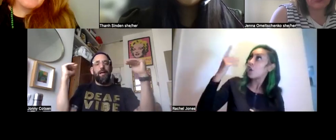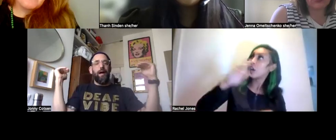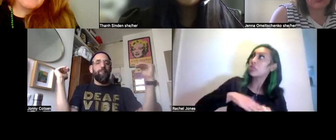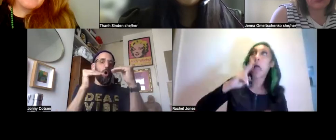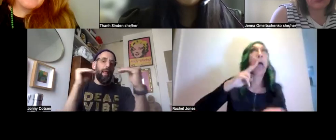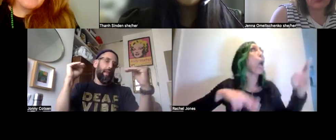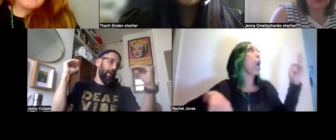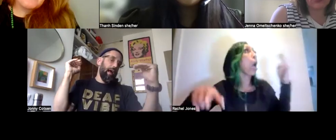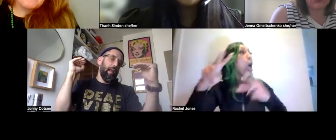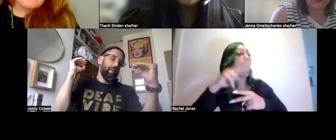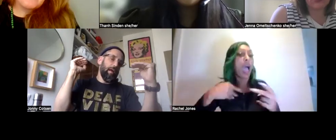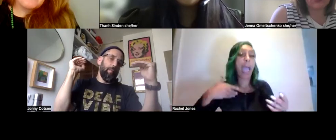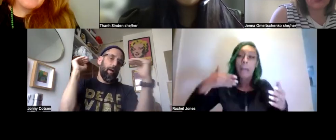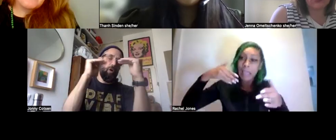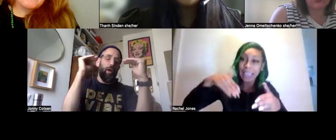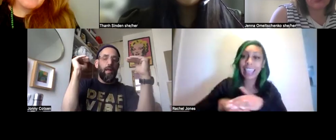done is